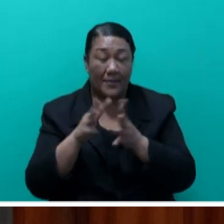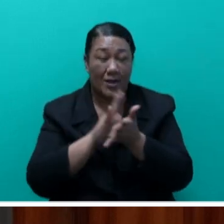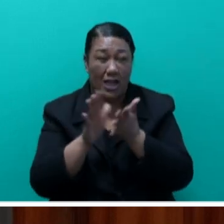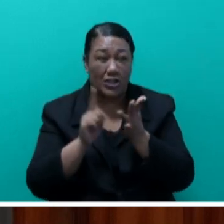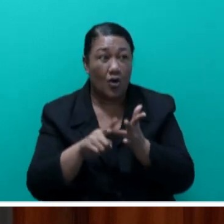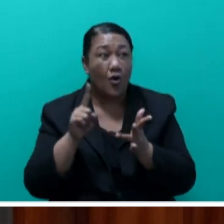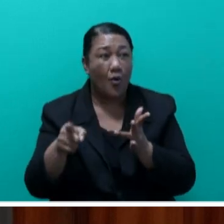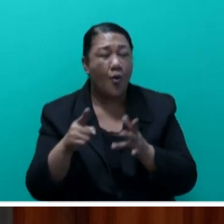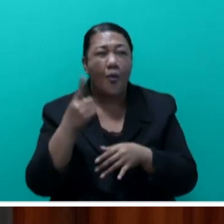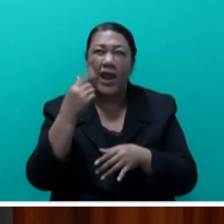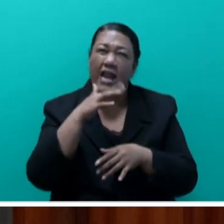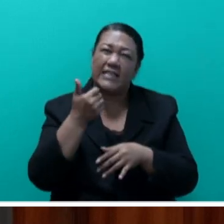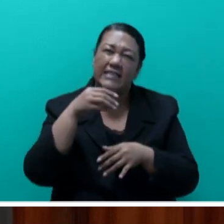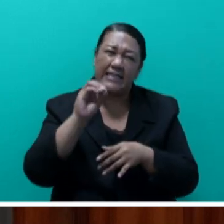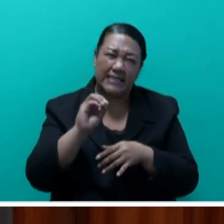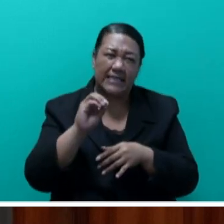about 160 days,